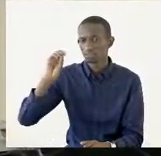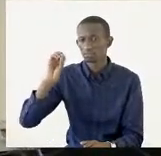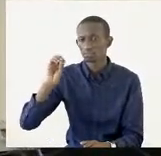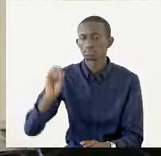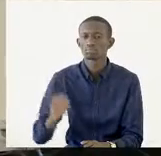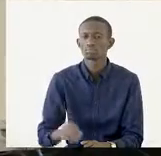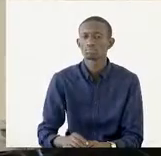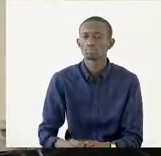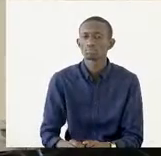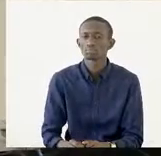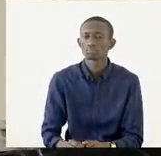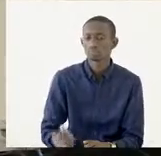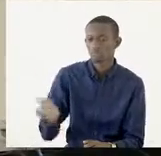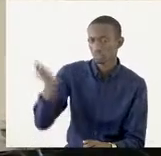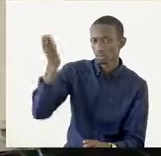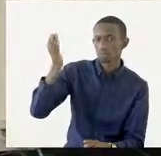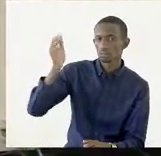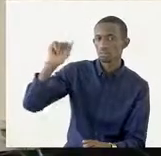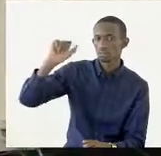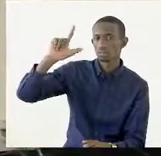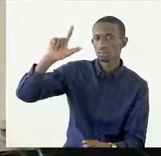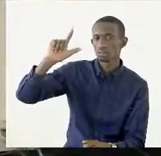This is a ketone, and this is an